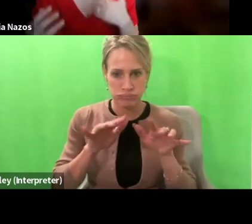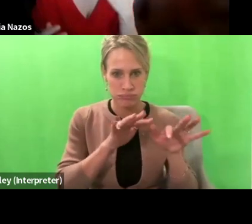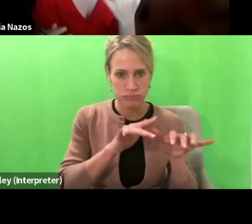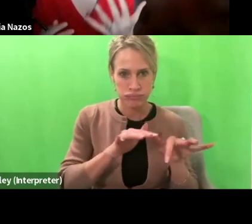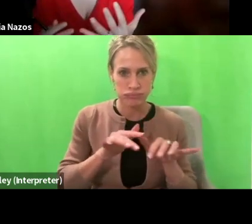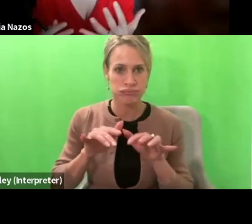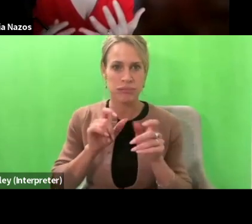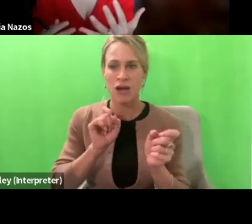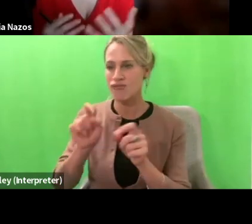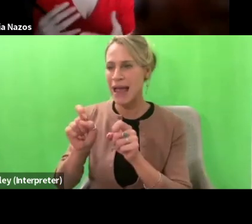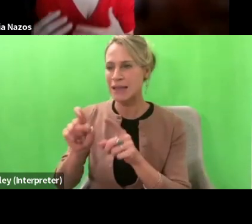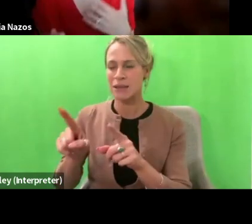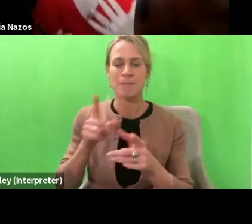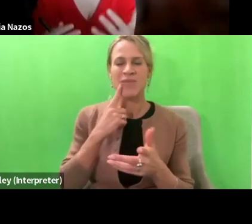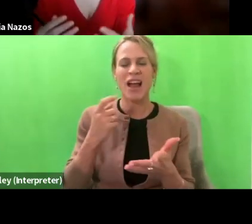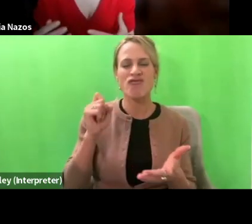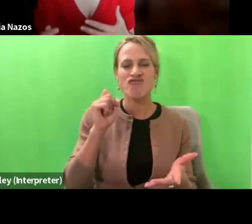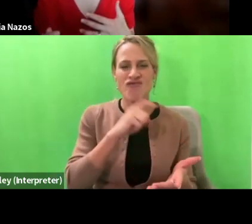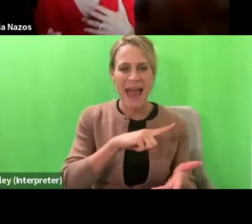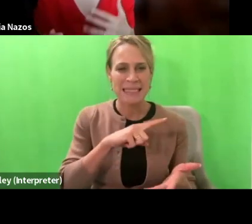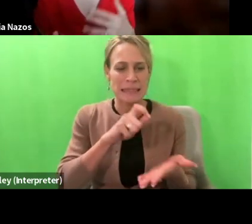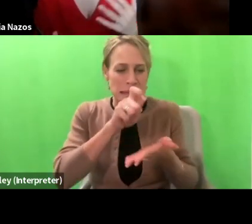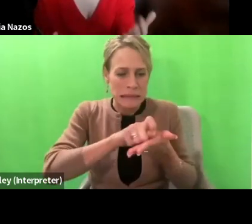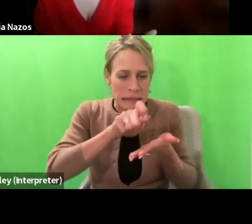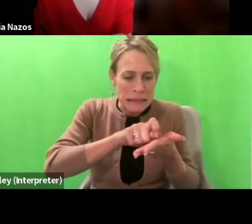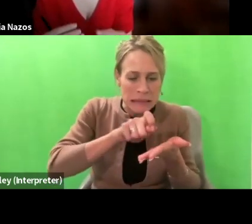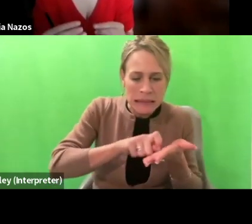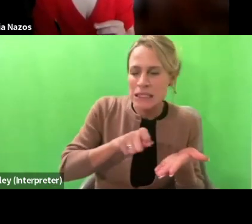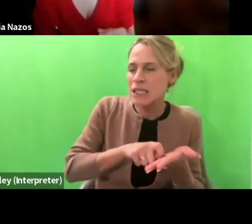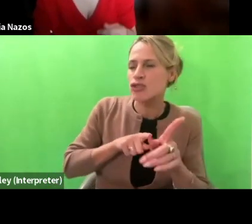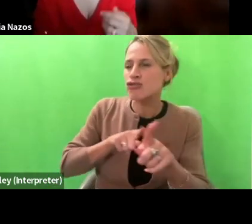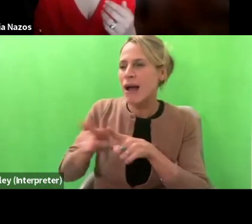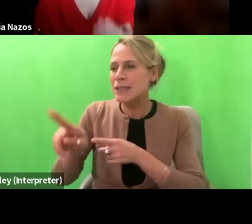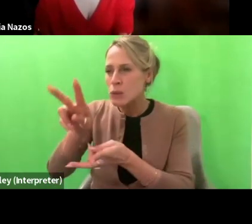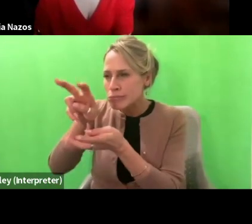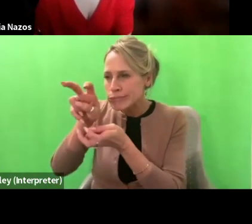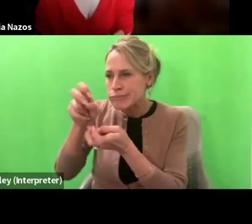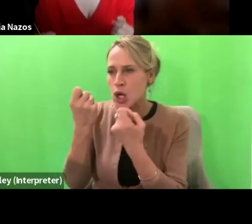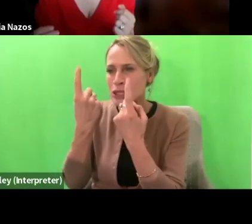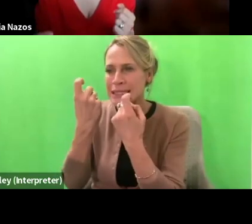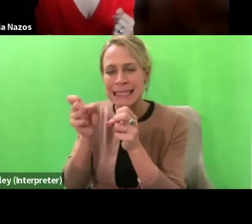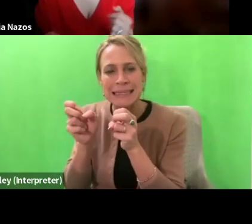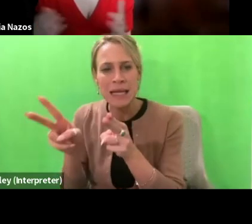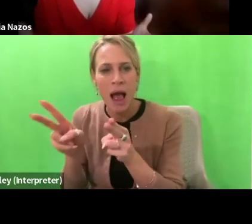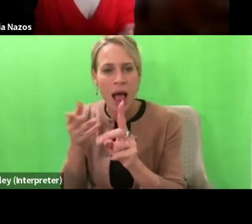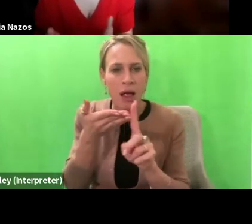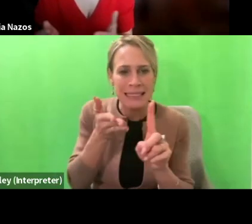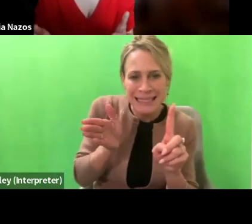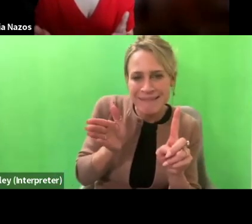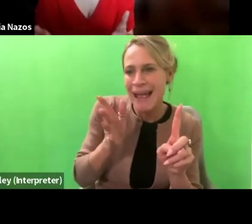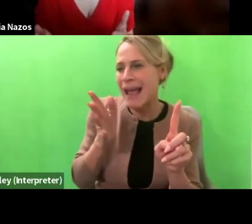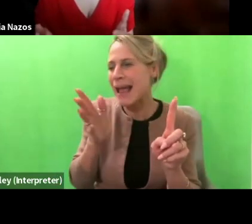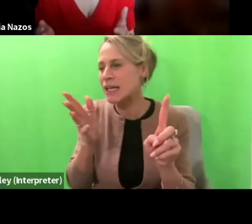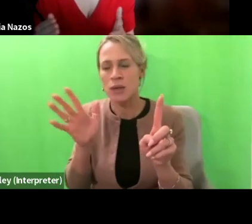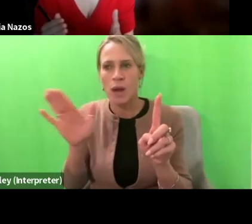ink and a lot of sort of getting to know and understand one another's style, when to deviate, when not to, when